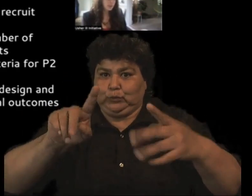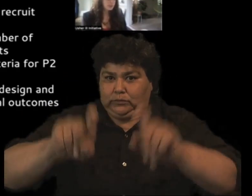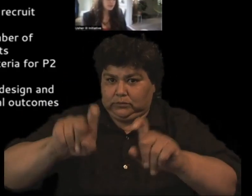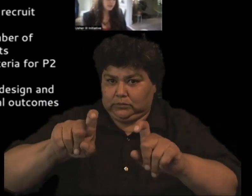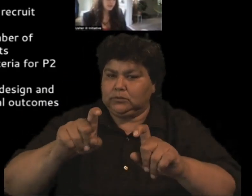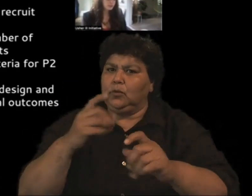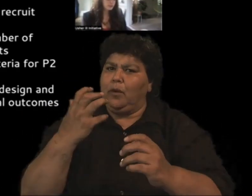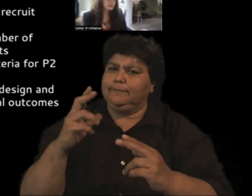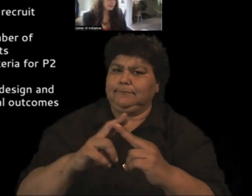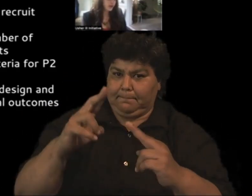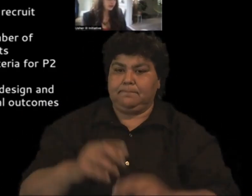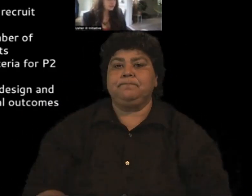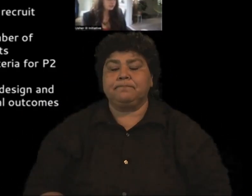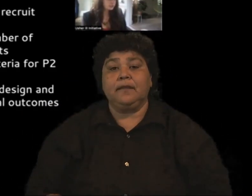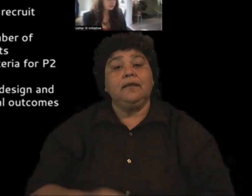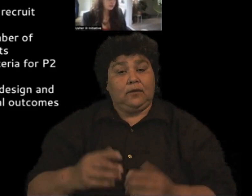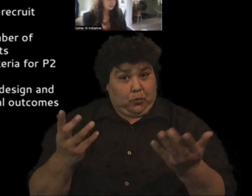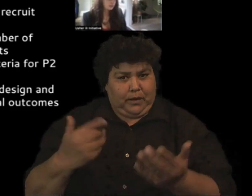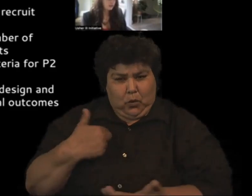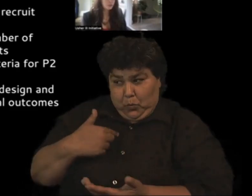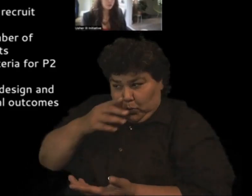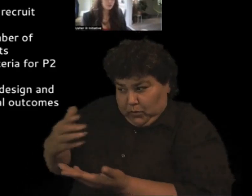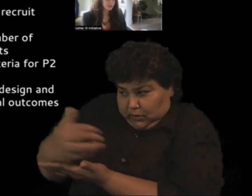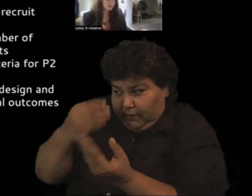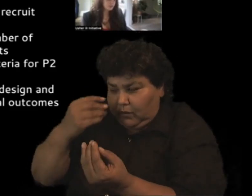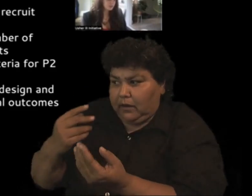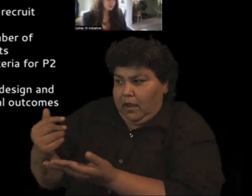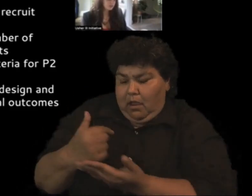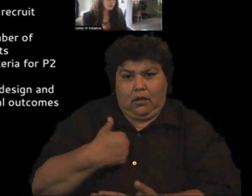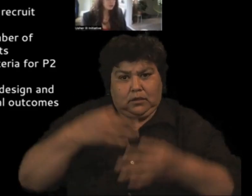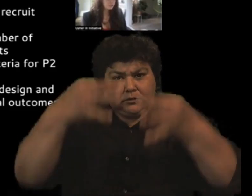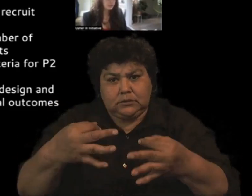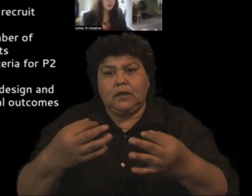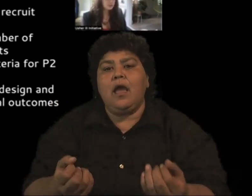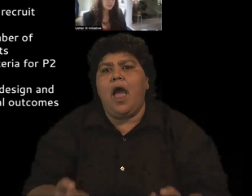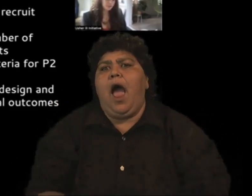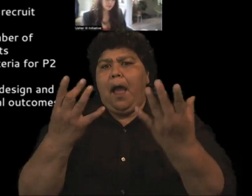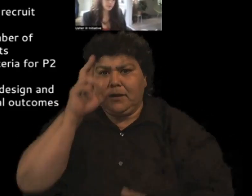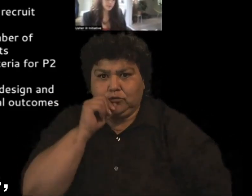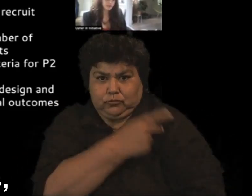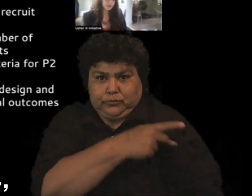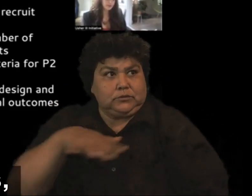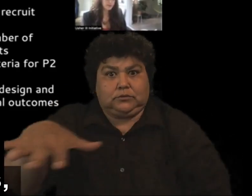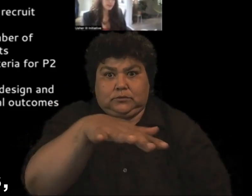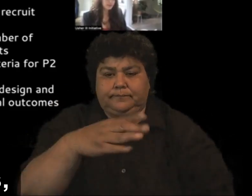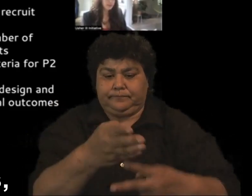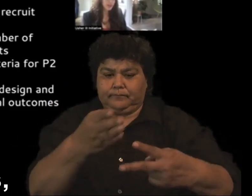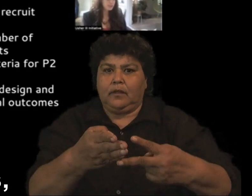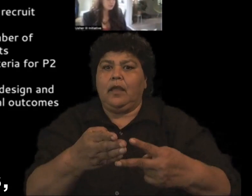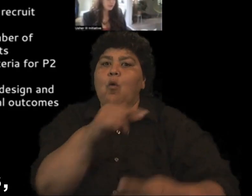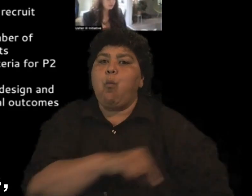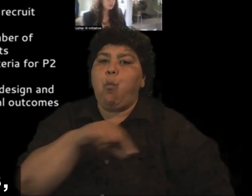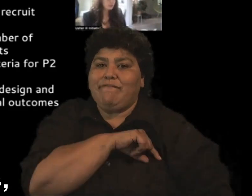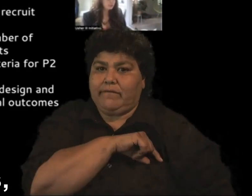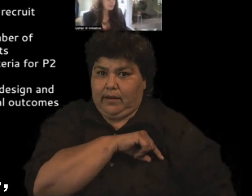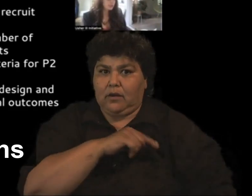capture data related to the actual total number of Usher III patients, determine eligibility criteria and the ideal age range